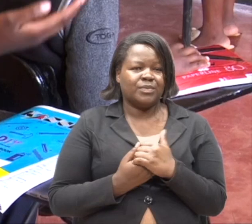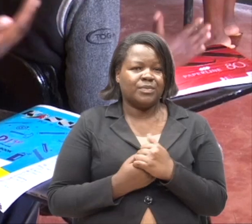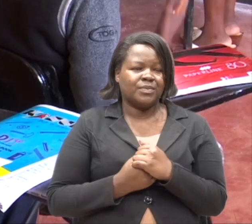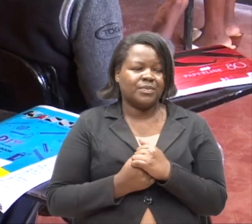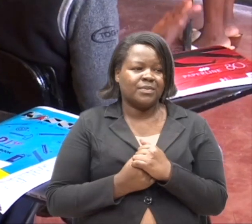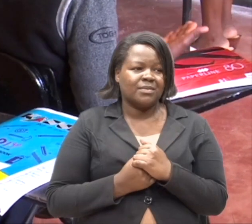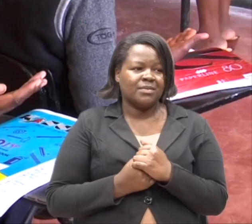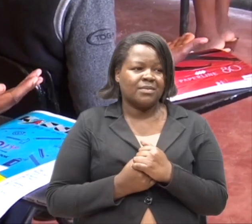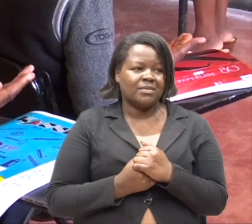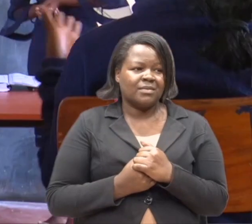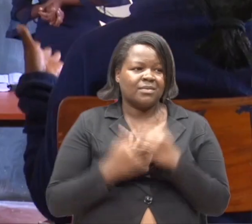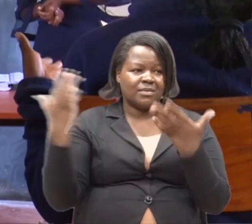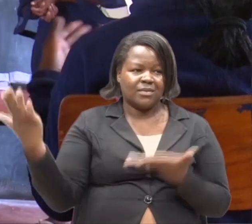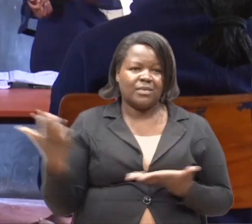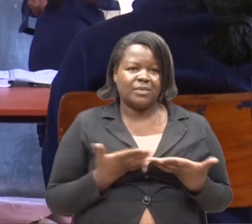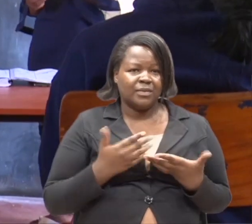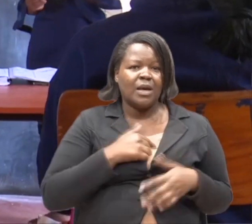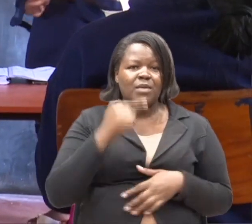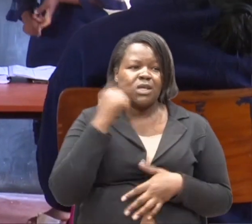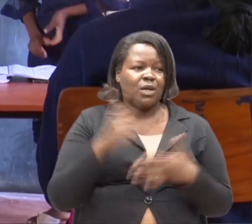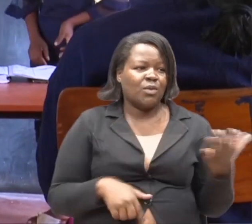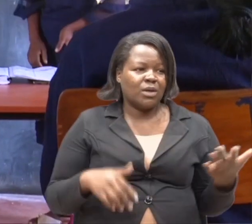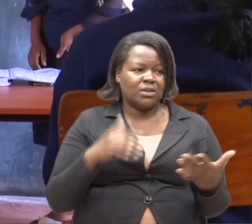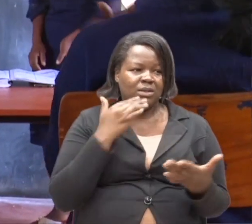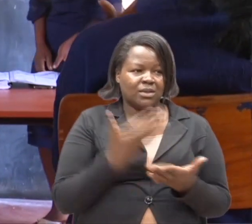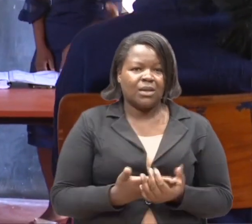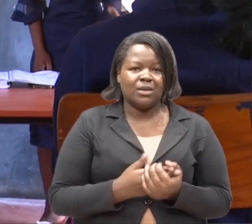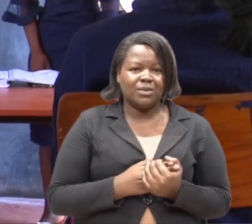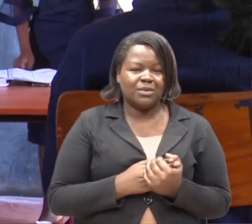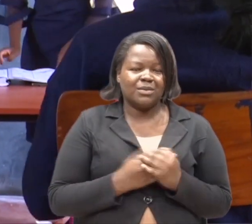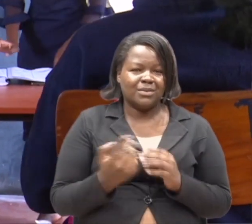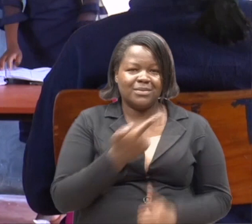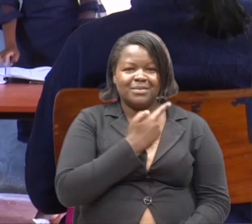Welcome. Welcome. And then I say thank you.